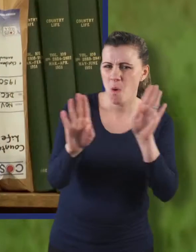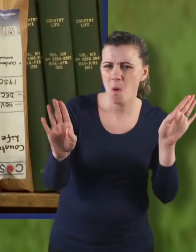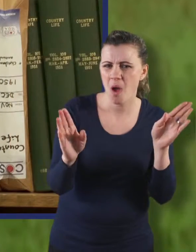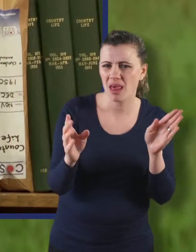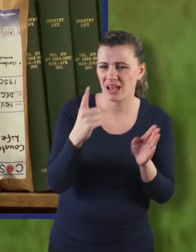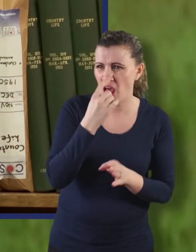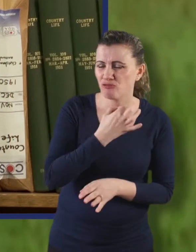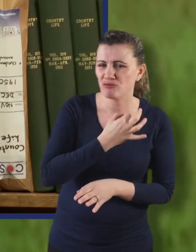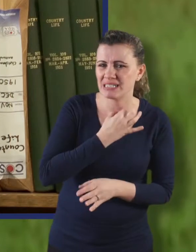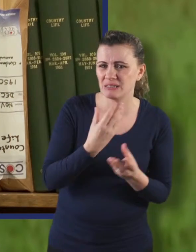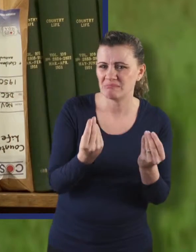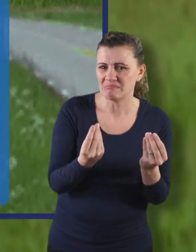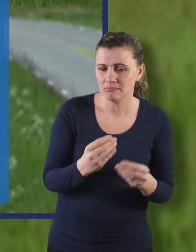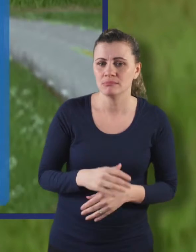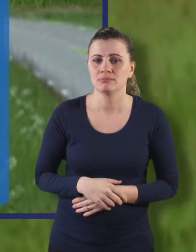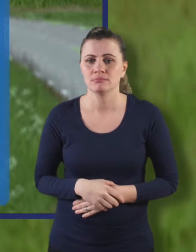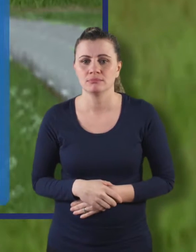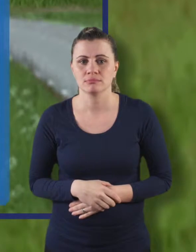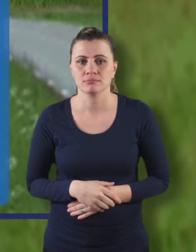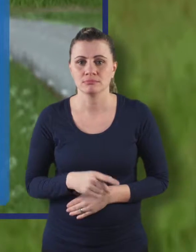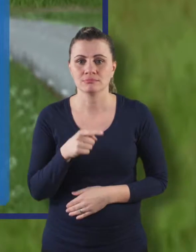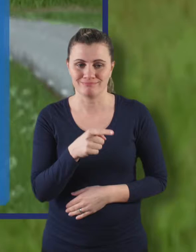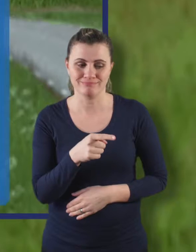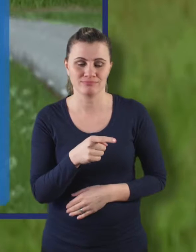It's got bare brick walls. It might be susceptible to damp.